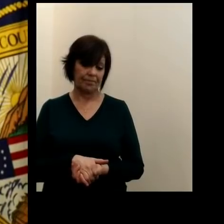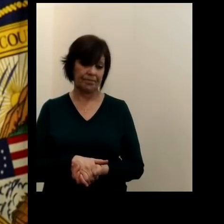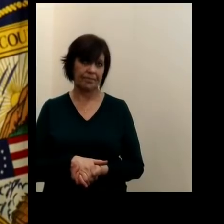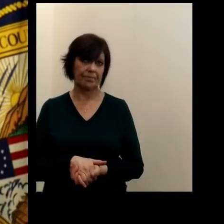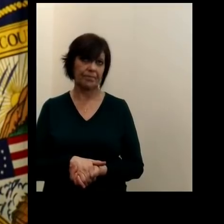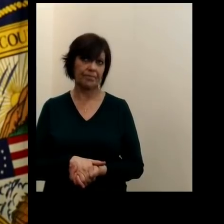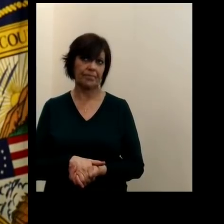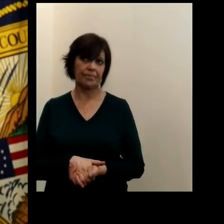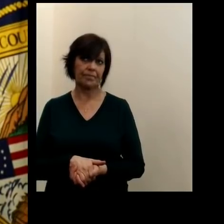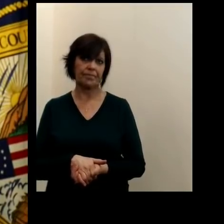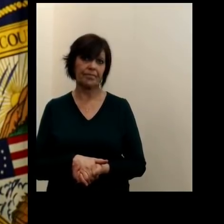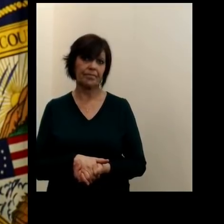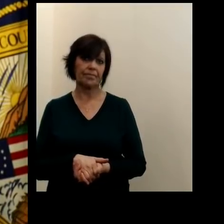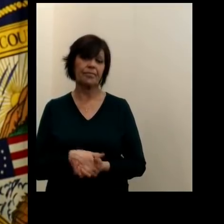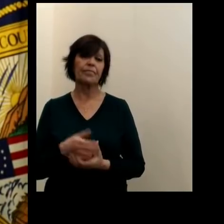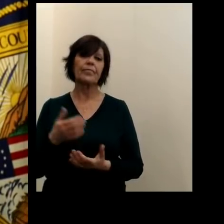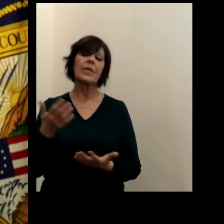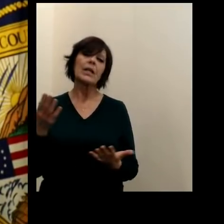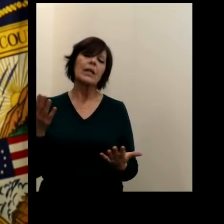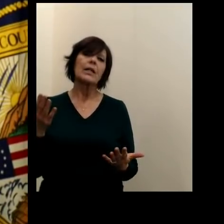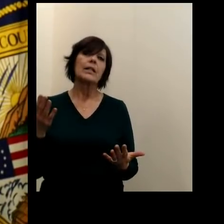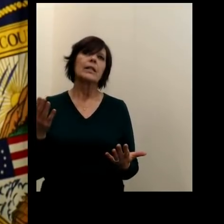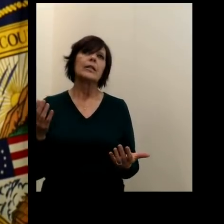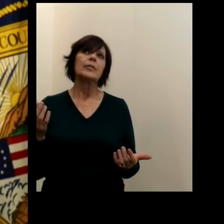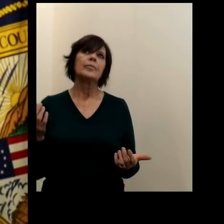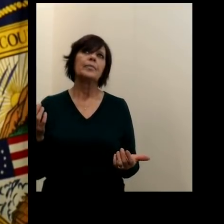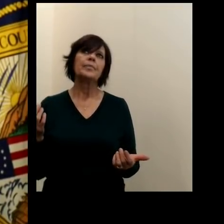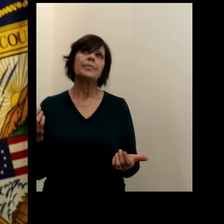So I look at it this way.